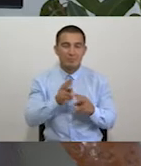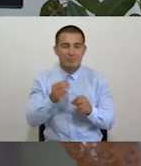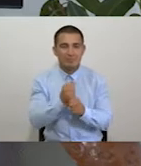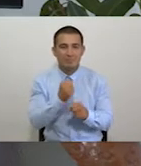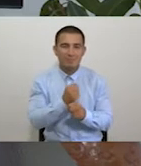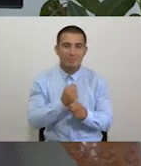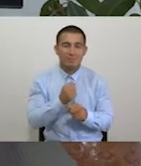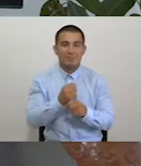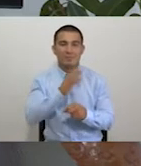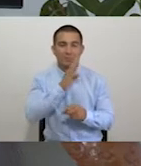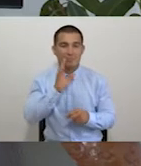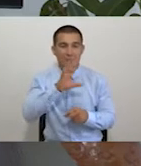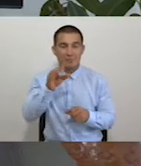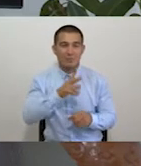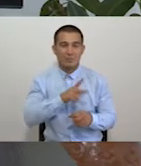fikri chalg'iydi.